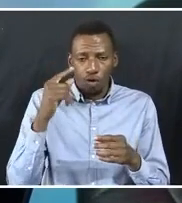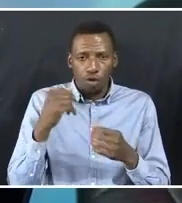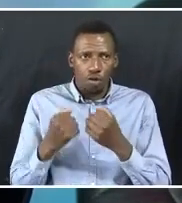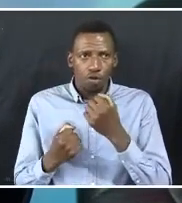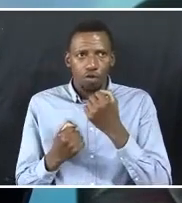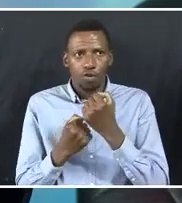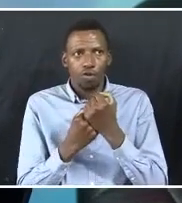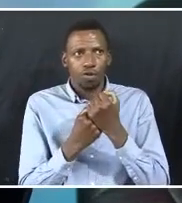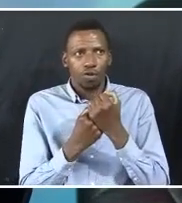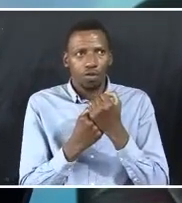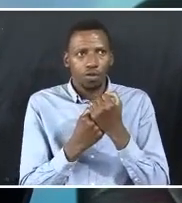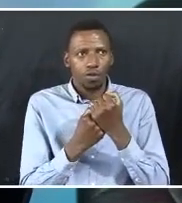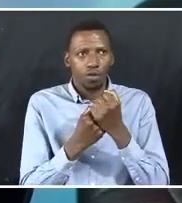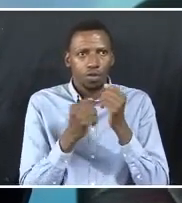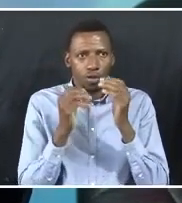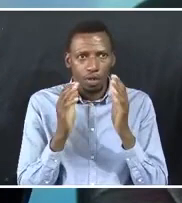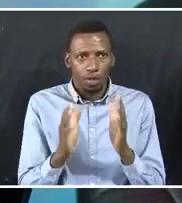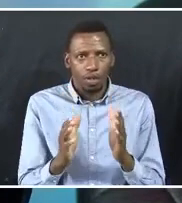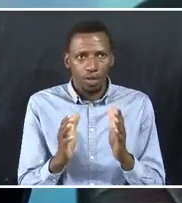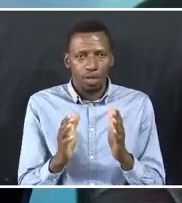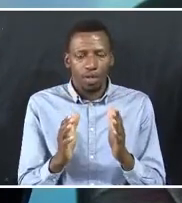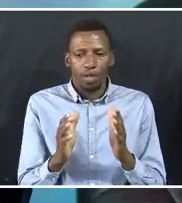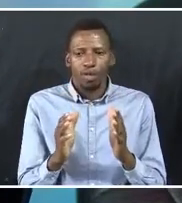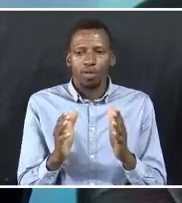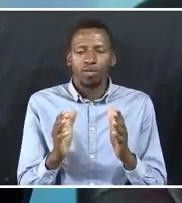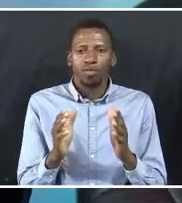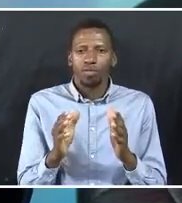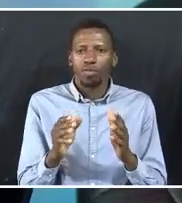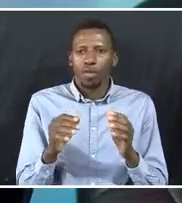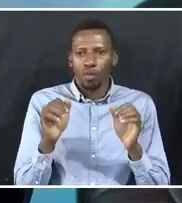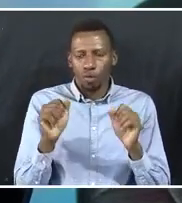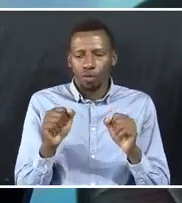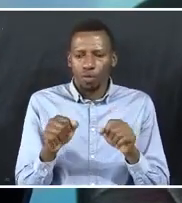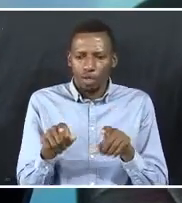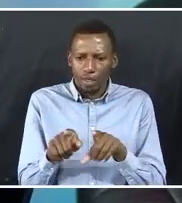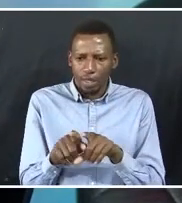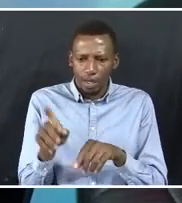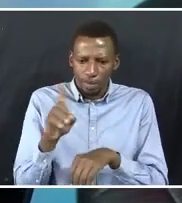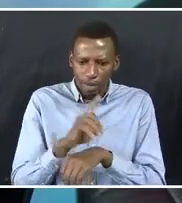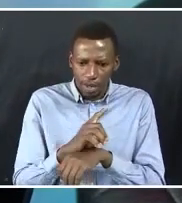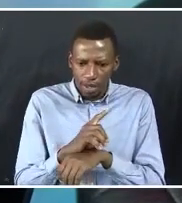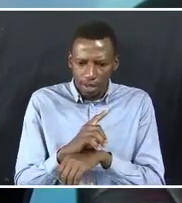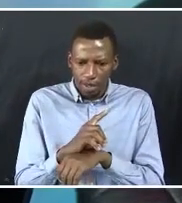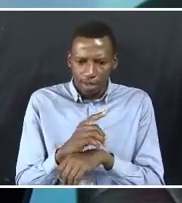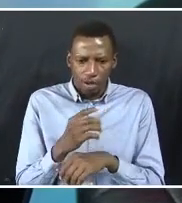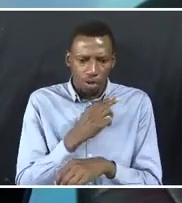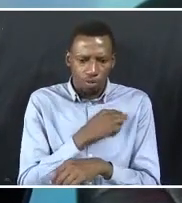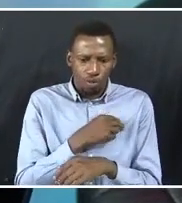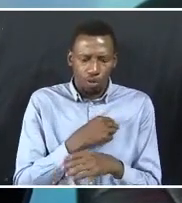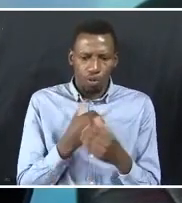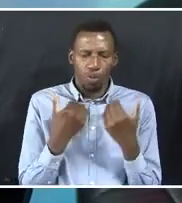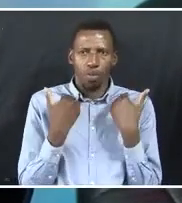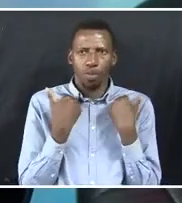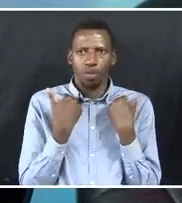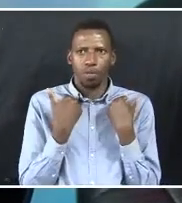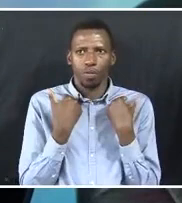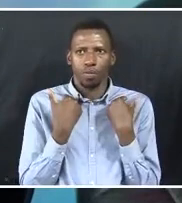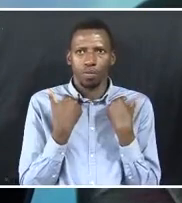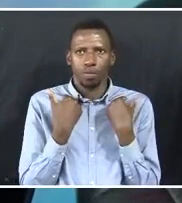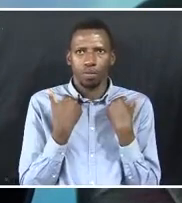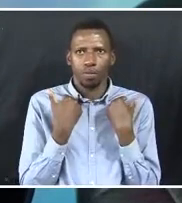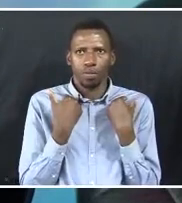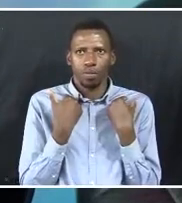there is no risk as such. The same day the donor is admitted is the same day the donor